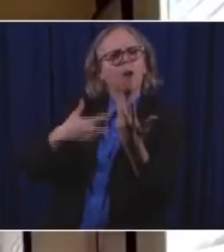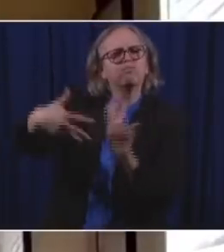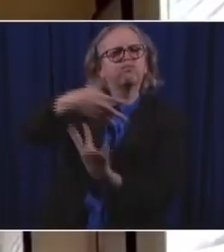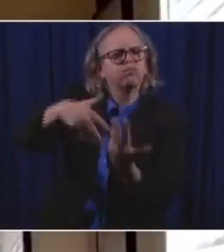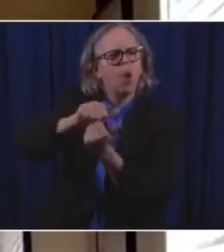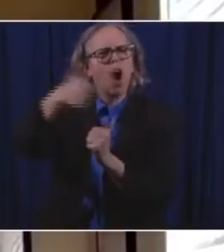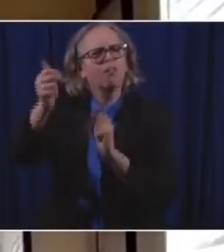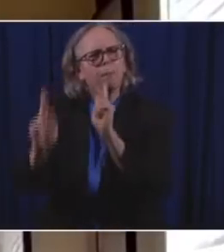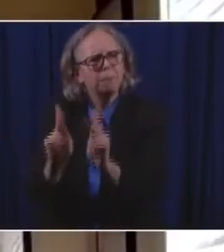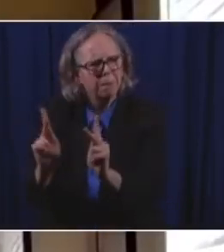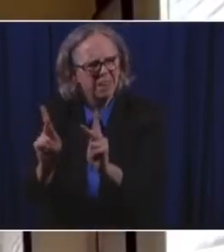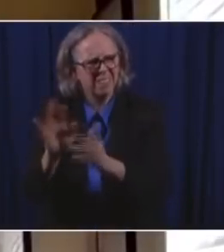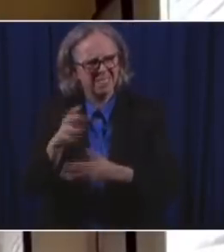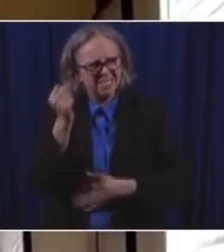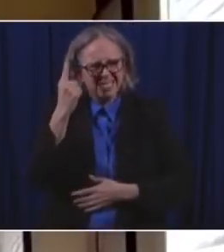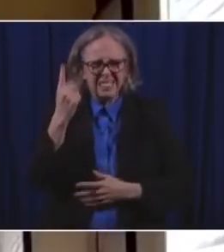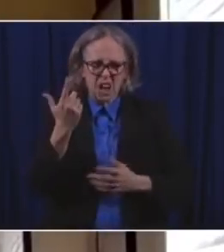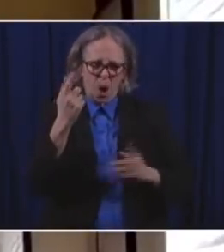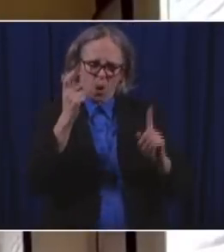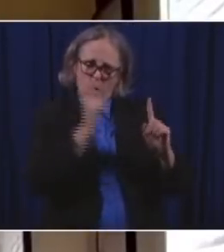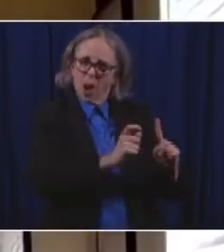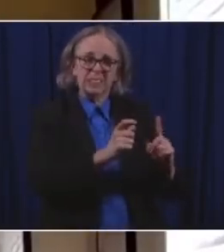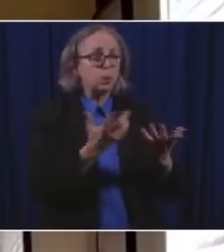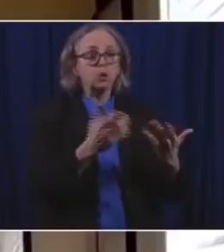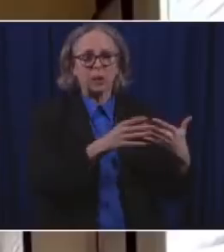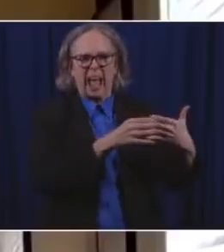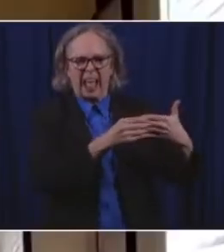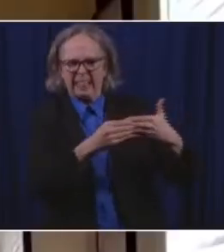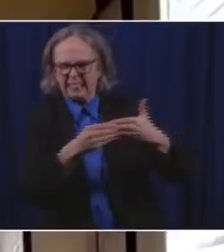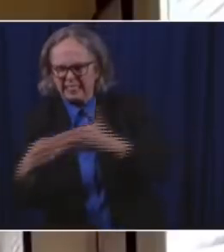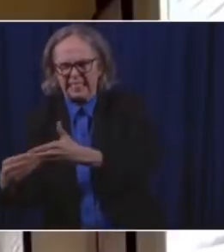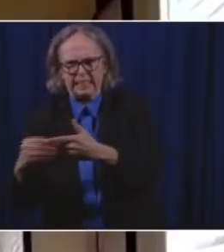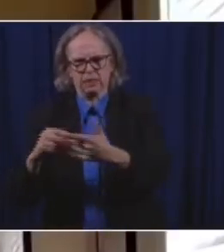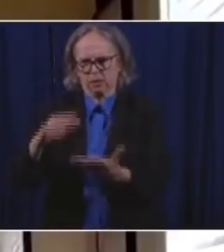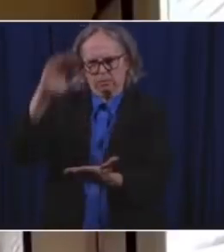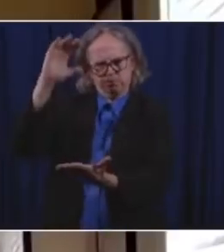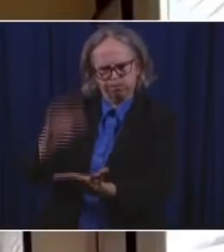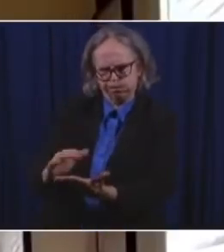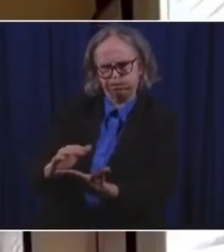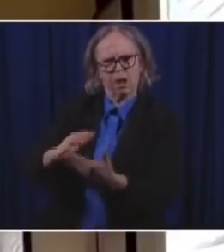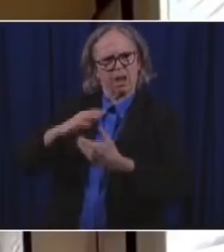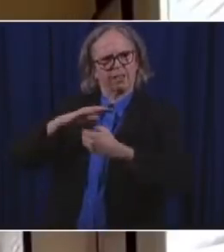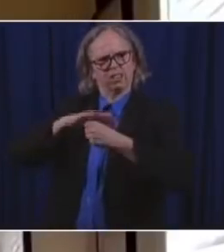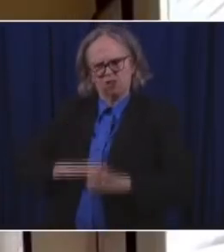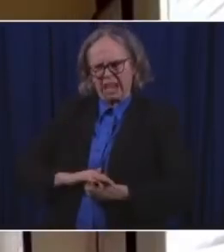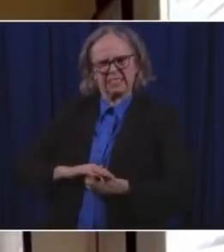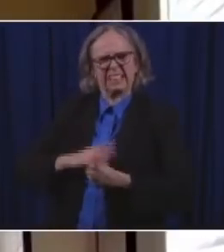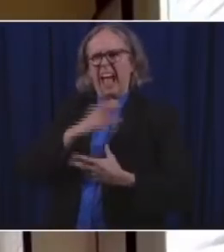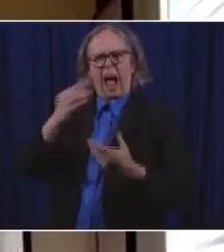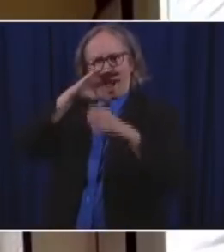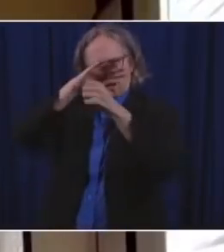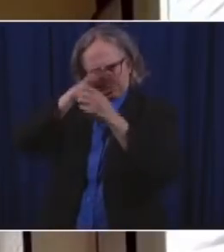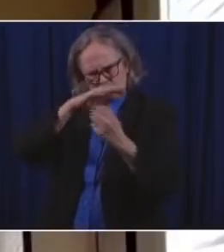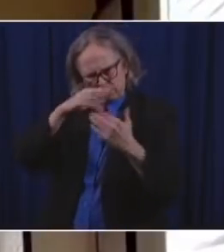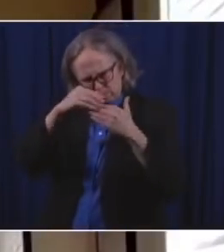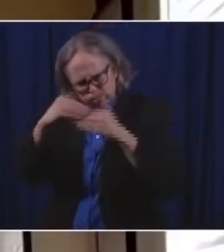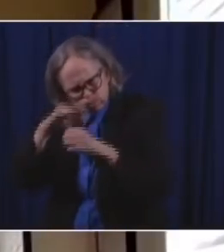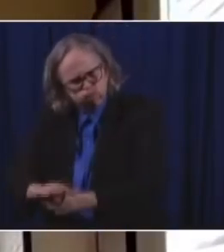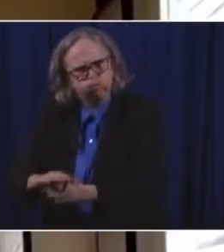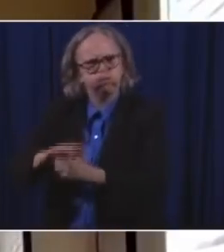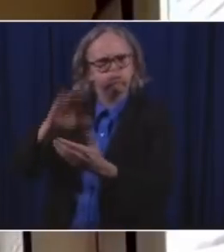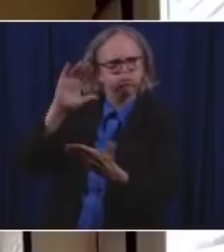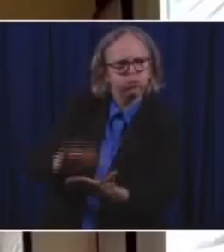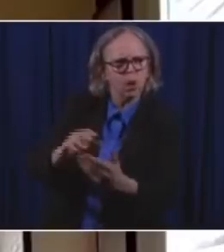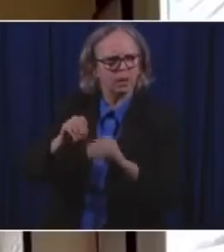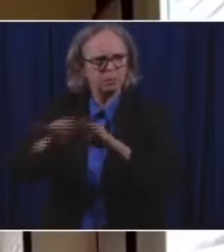question that it can help us reduce the transmission of this disease. When you quarantine, you